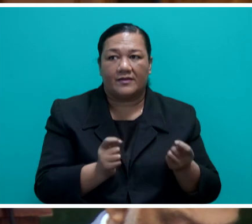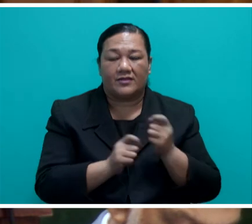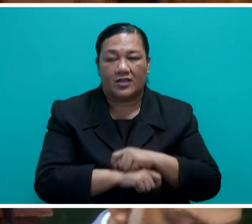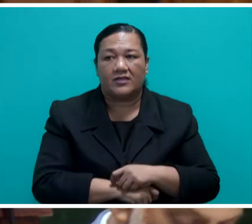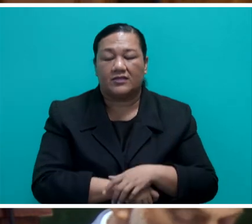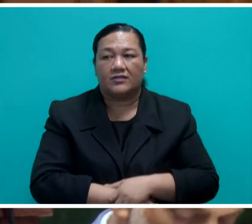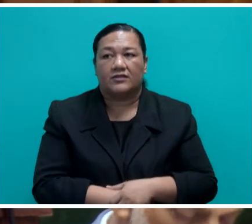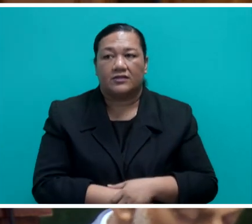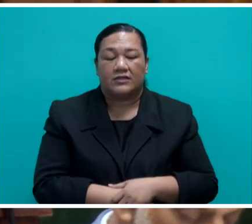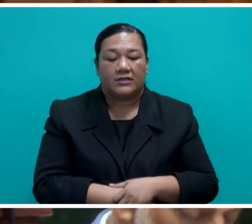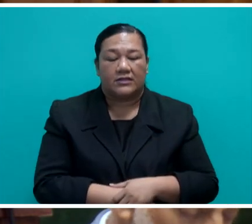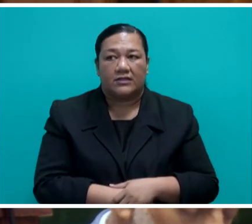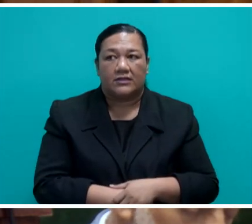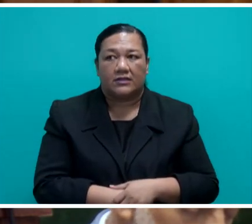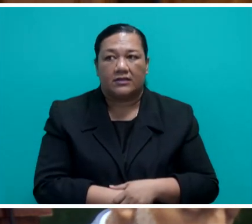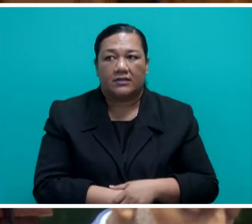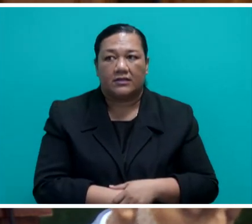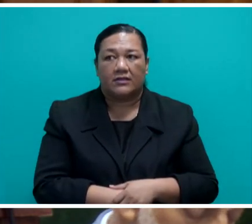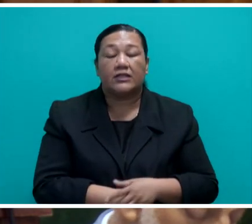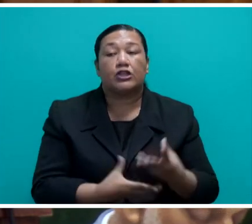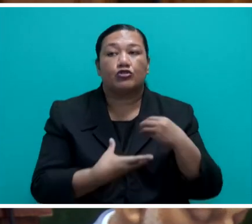including the Singatoka Valley.